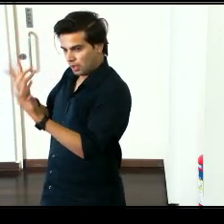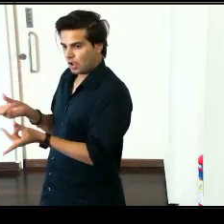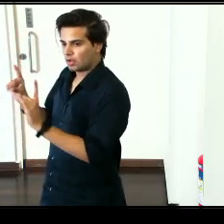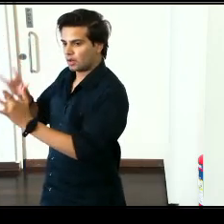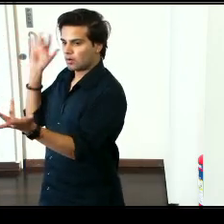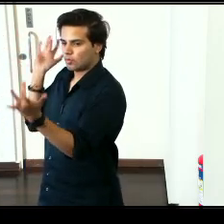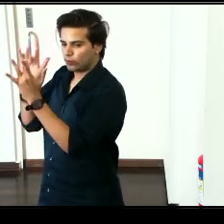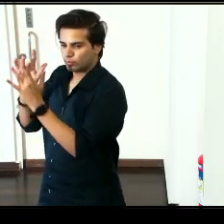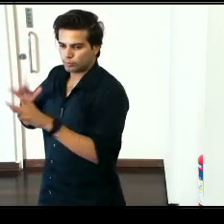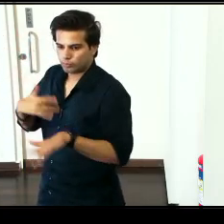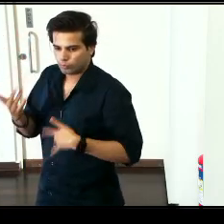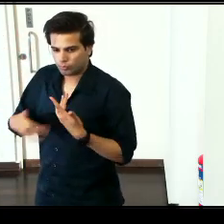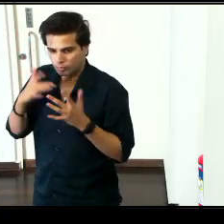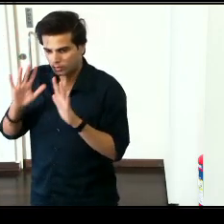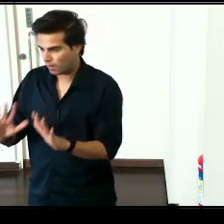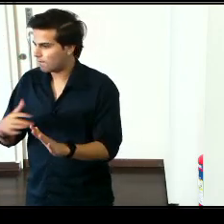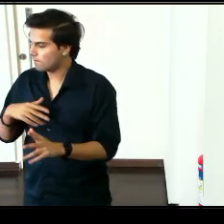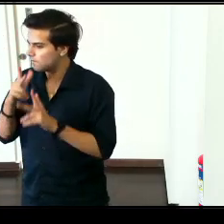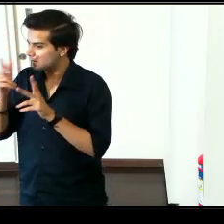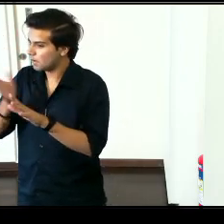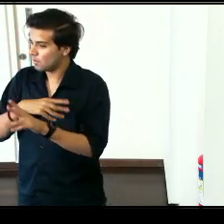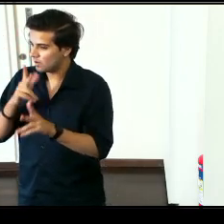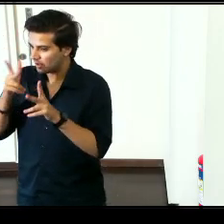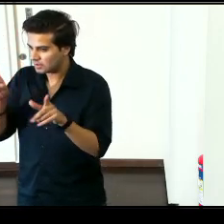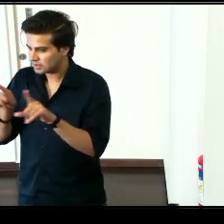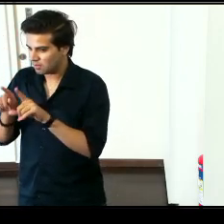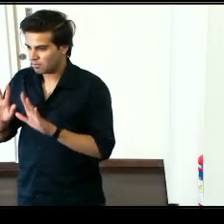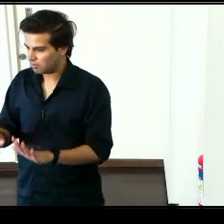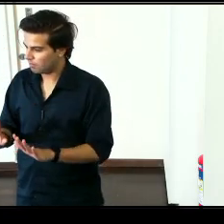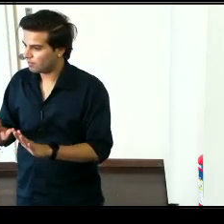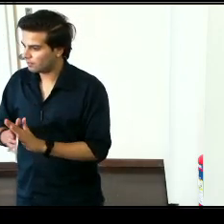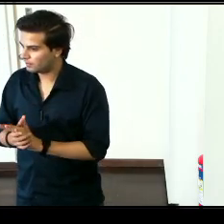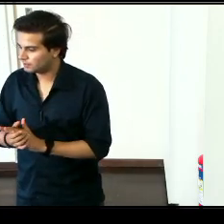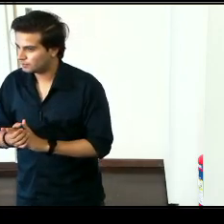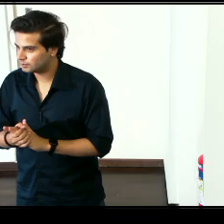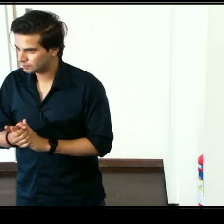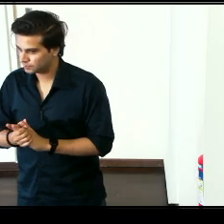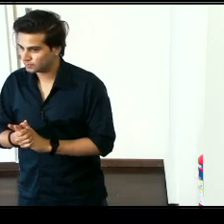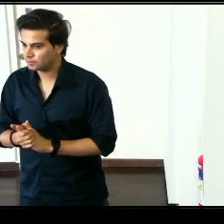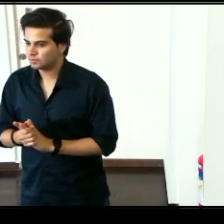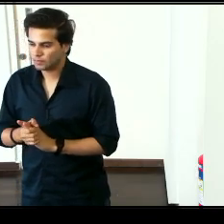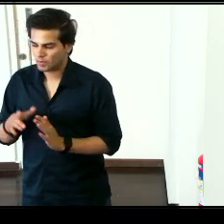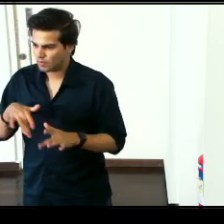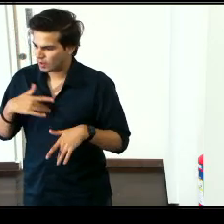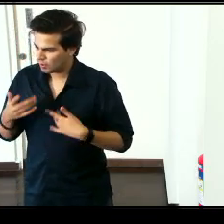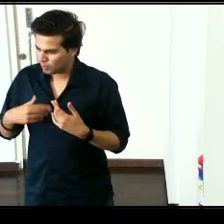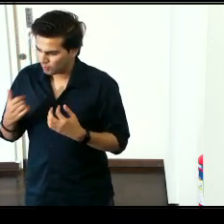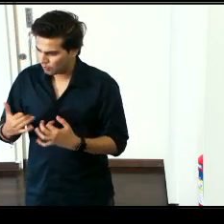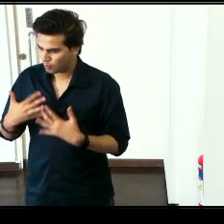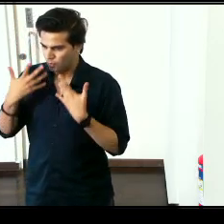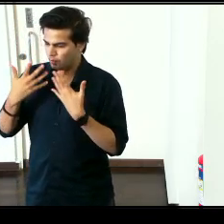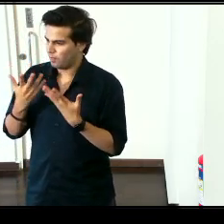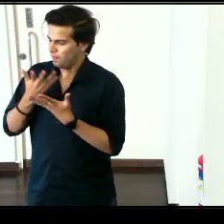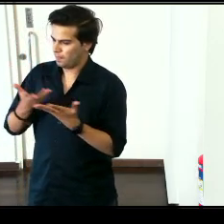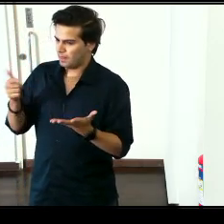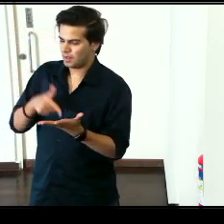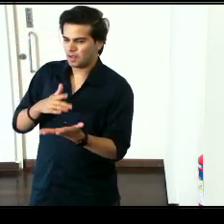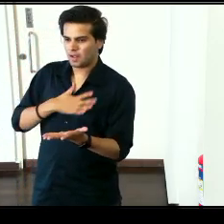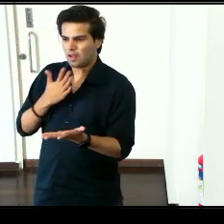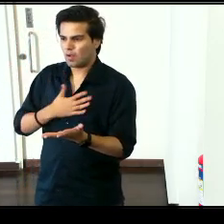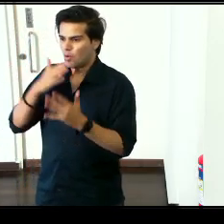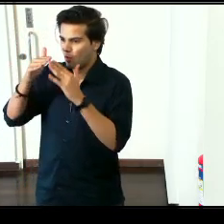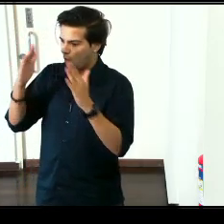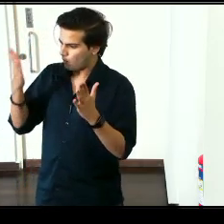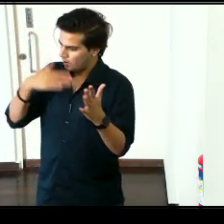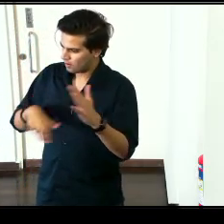so interesting. And as Lakshmi said earlier, it is fascinating how much material does exist in our